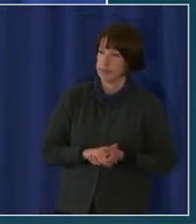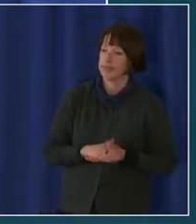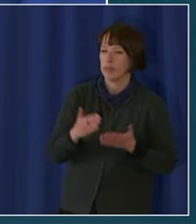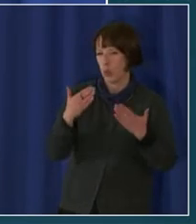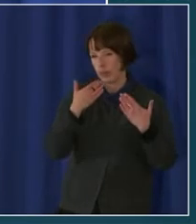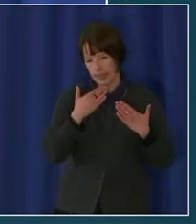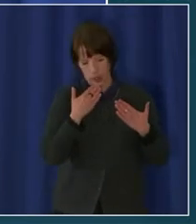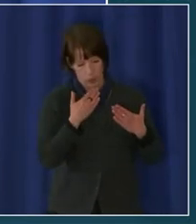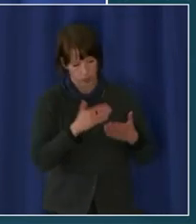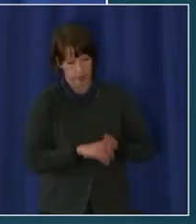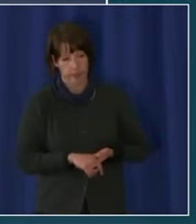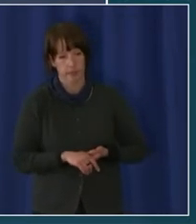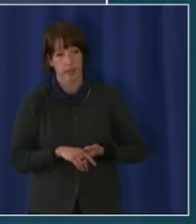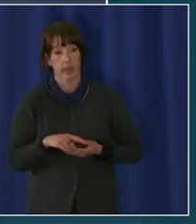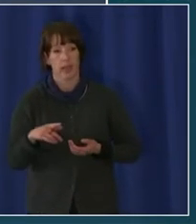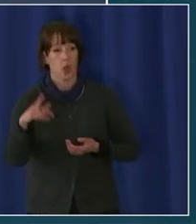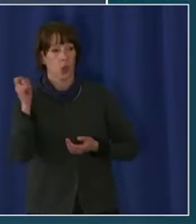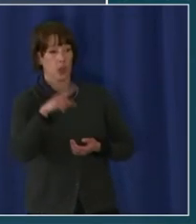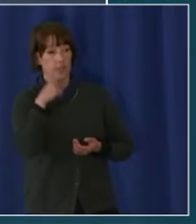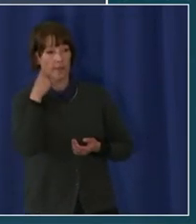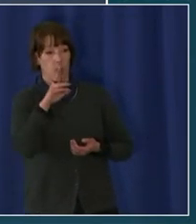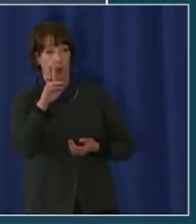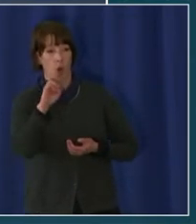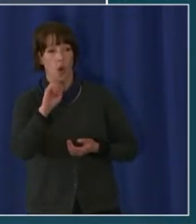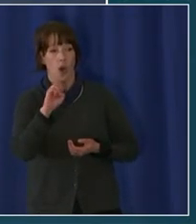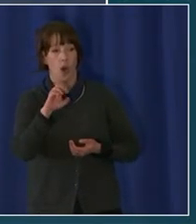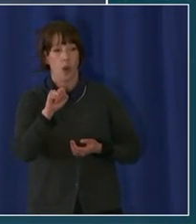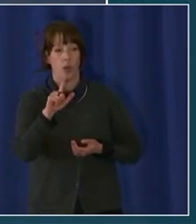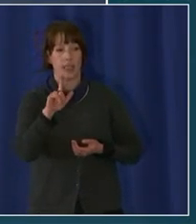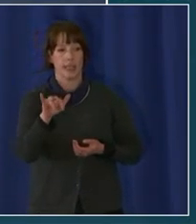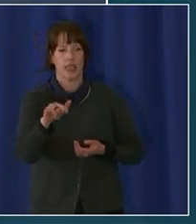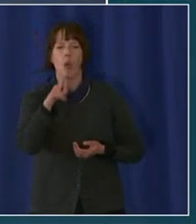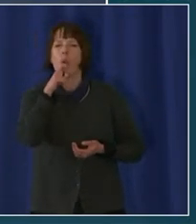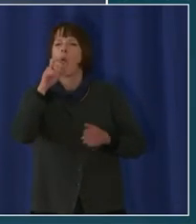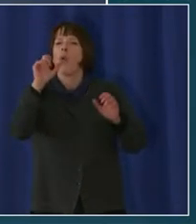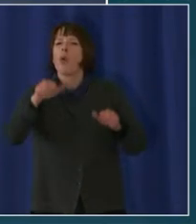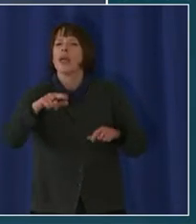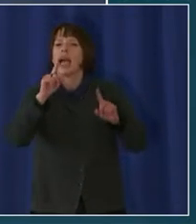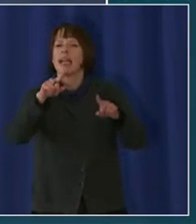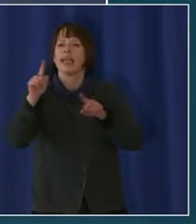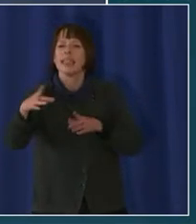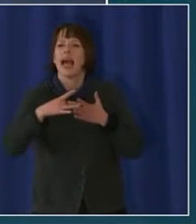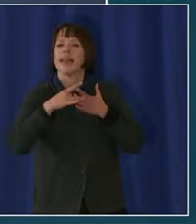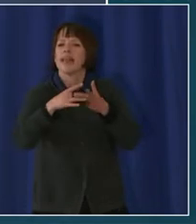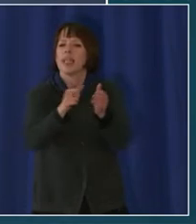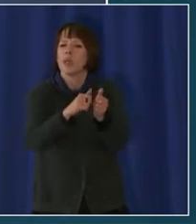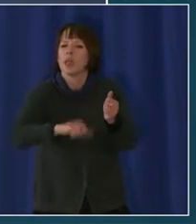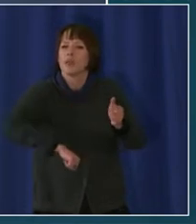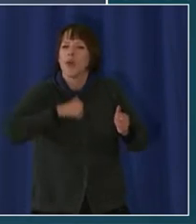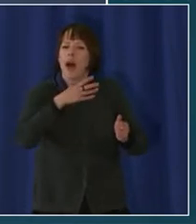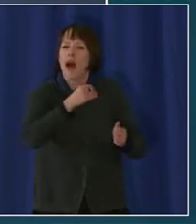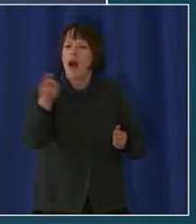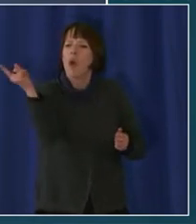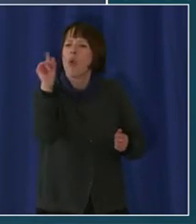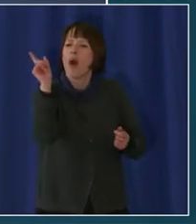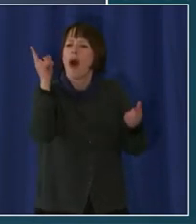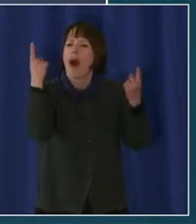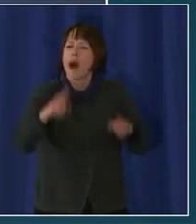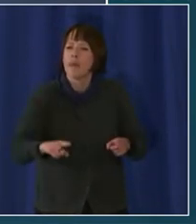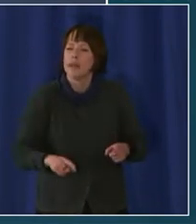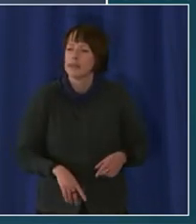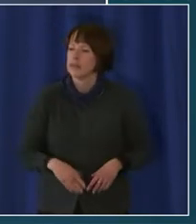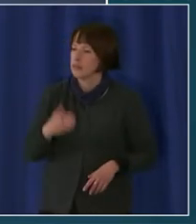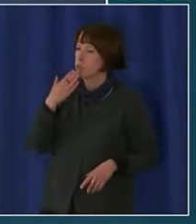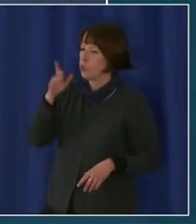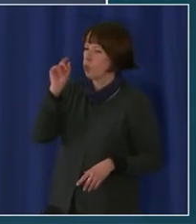Thank you. This question is for Wesley. Who can attend Leading with Pride and where will it be located? Yes, that's a great question. So Leading